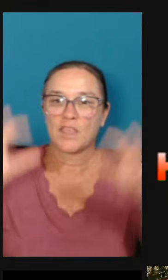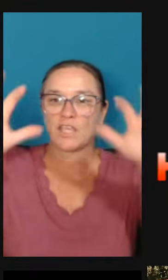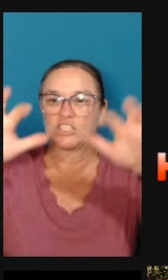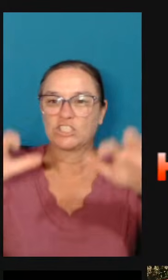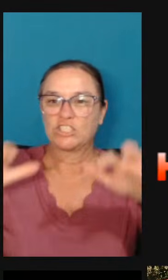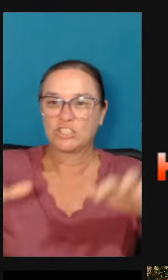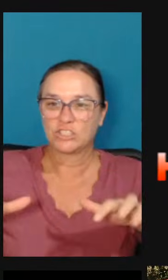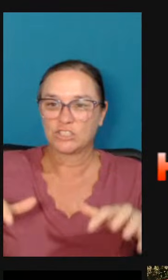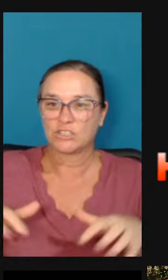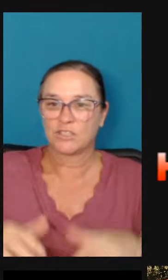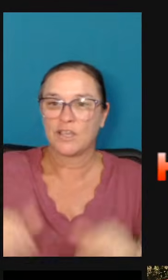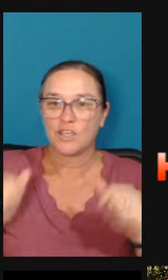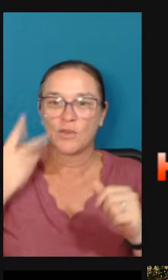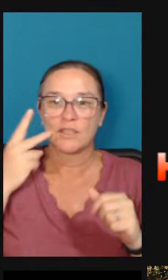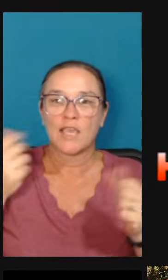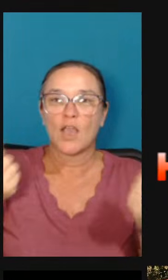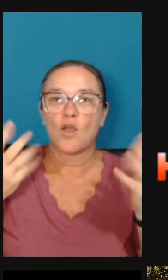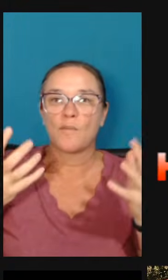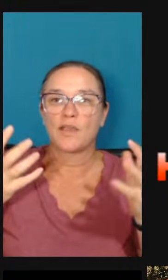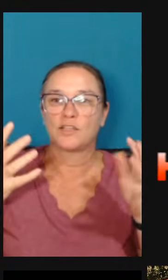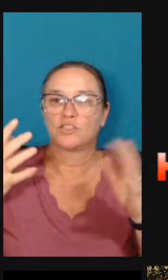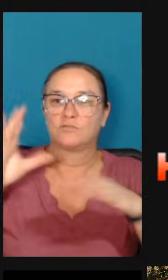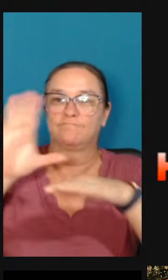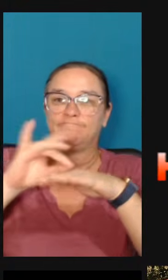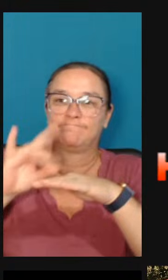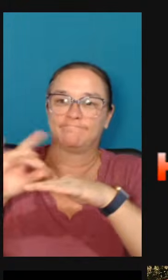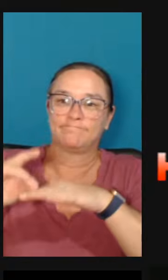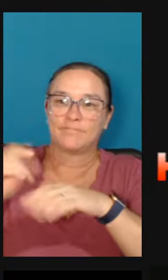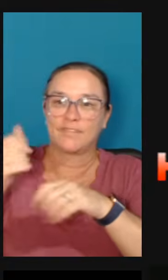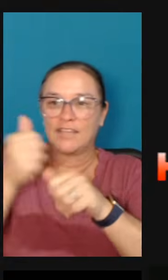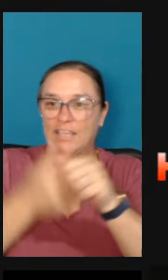you can see like how much stuff is just in every little